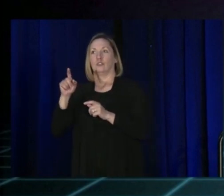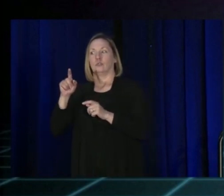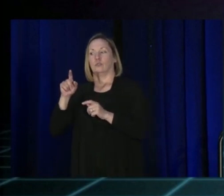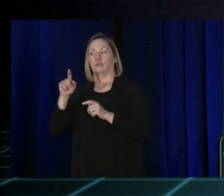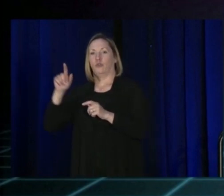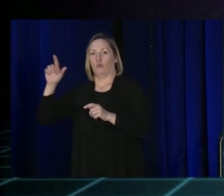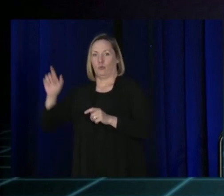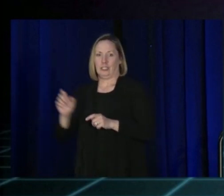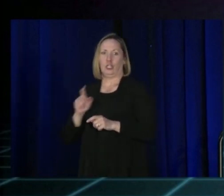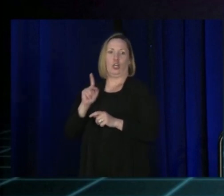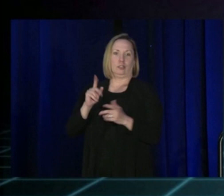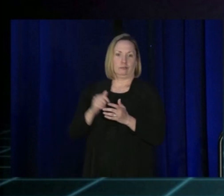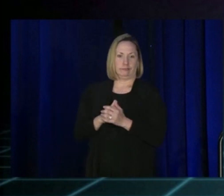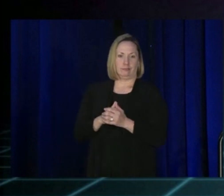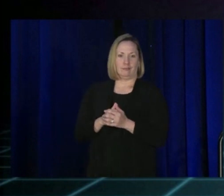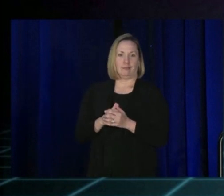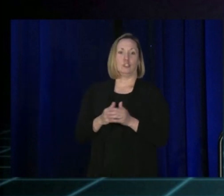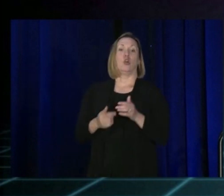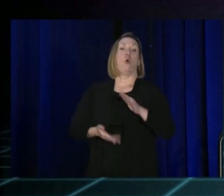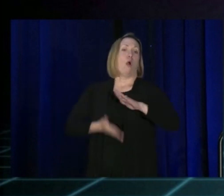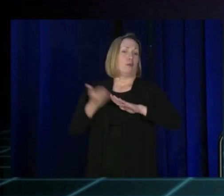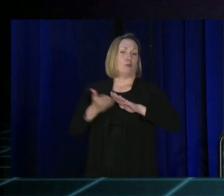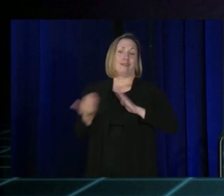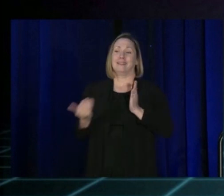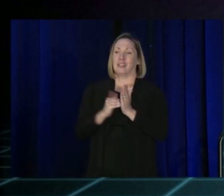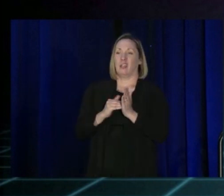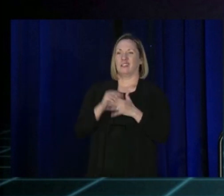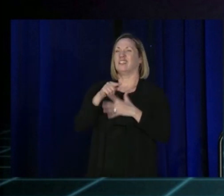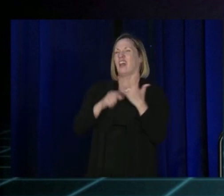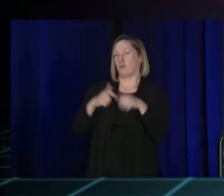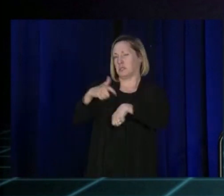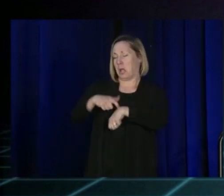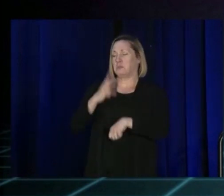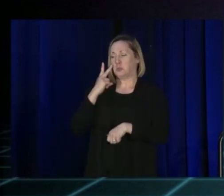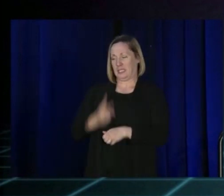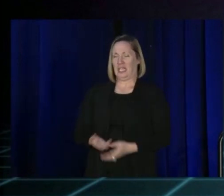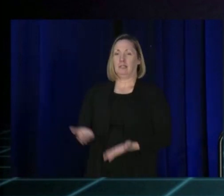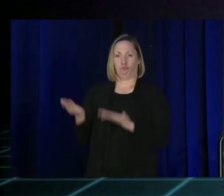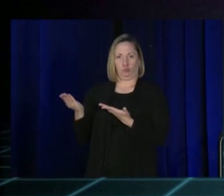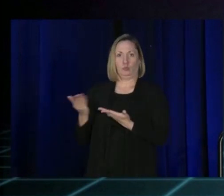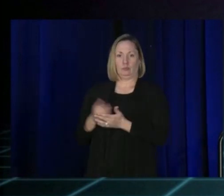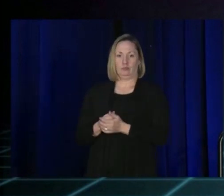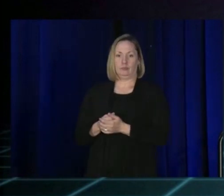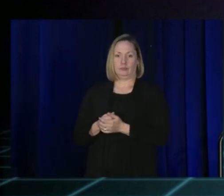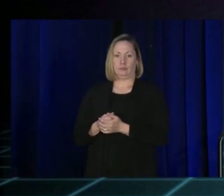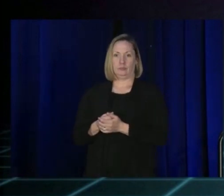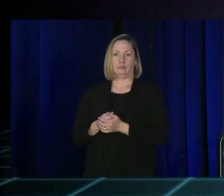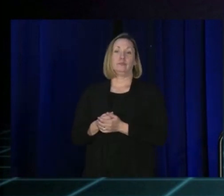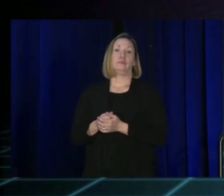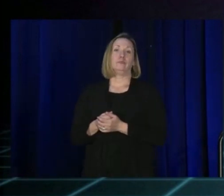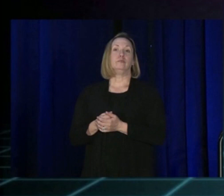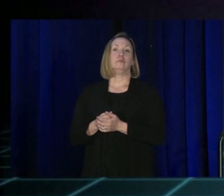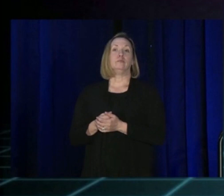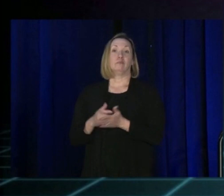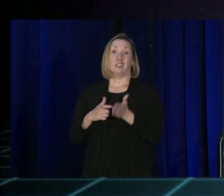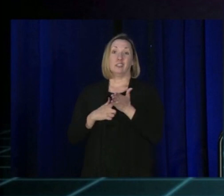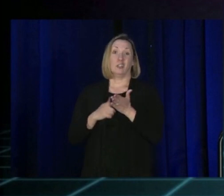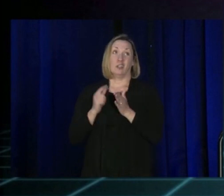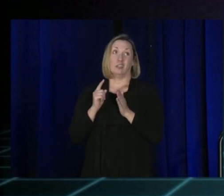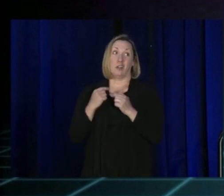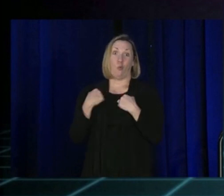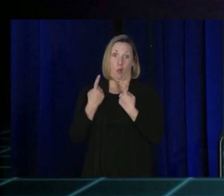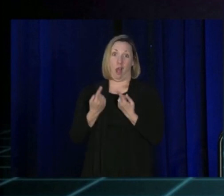this again multiple times. We can see here that it took a while. It took over 3 seconds for